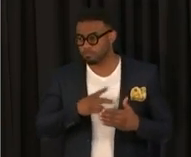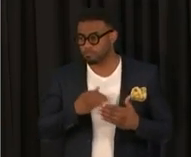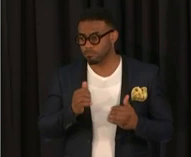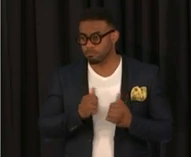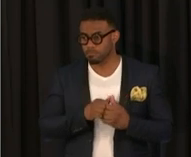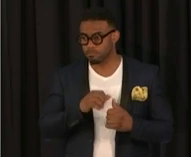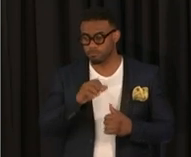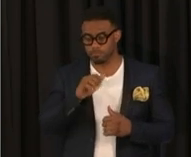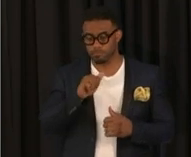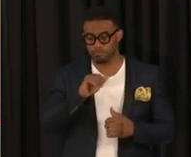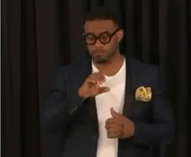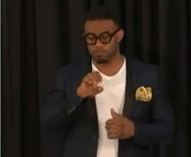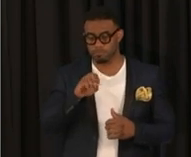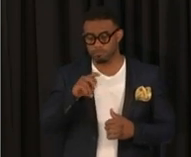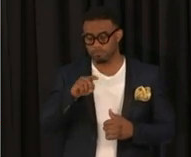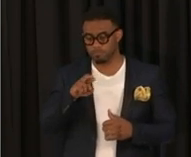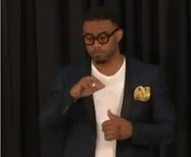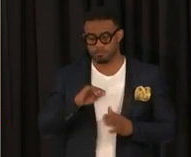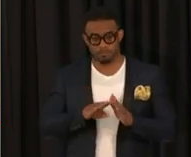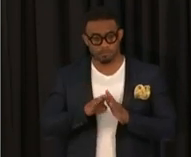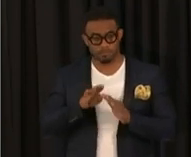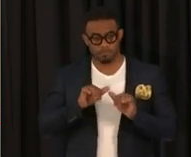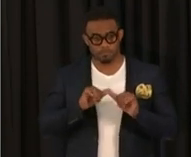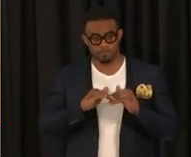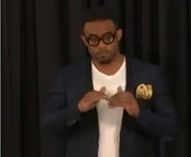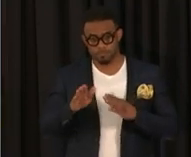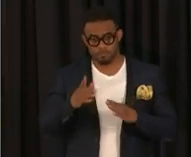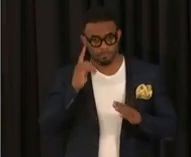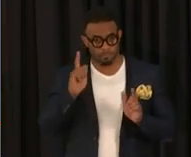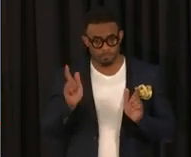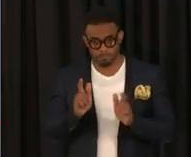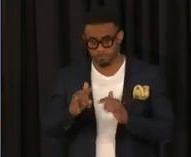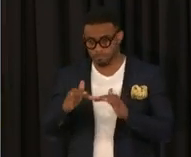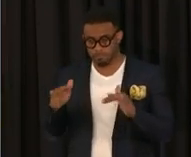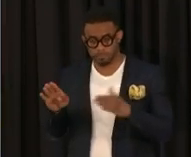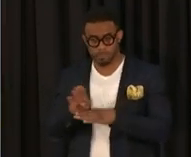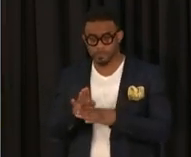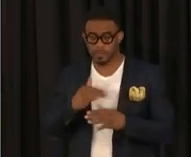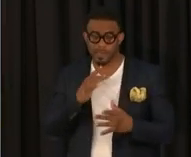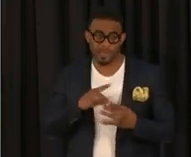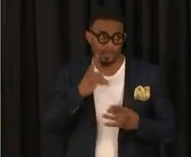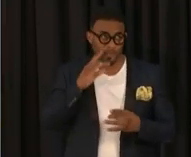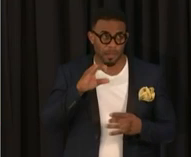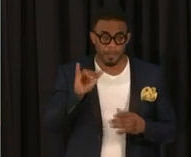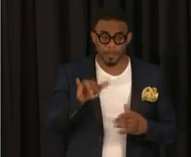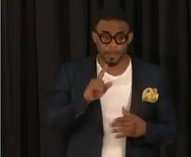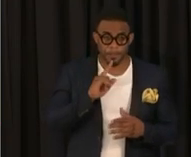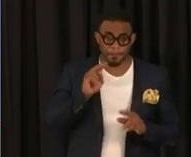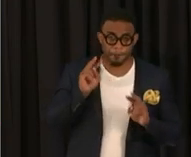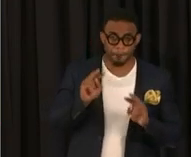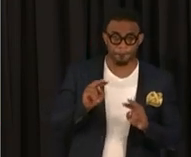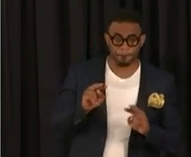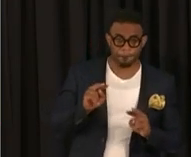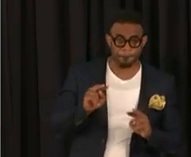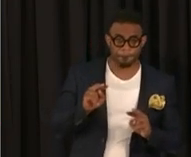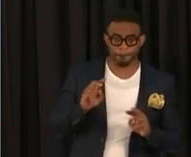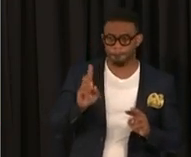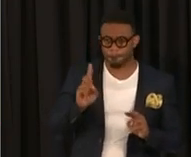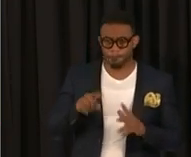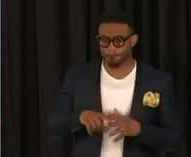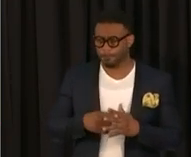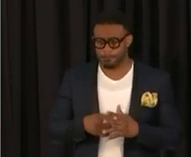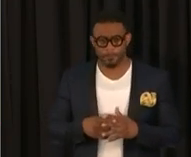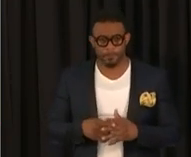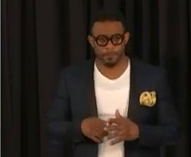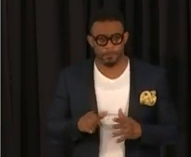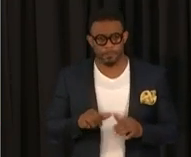a project with Accenture where we developed sustainability plans for small and diverse businesses. And I would say for companies that are looking at where do